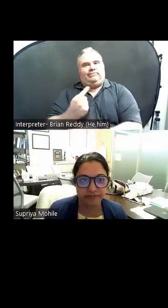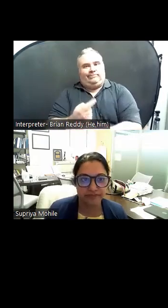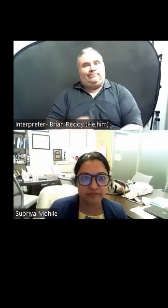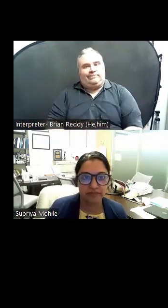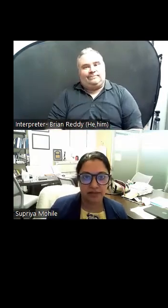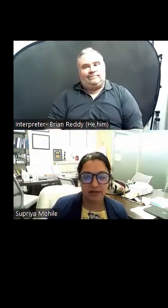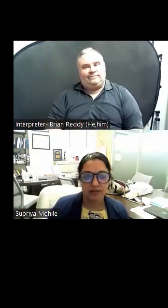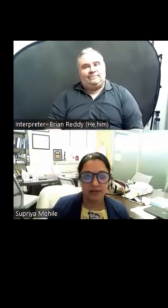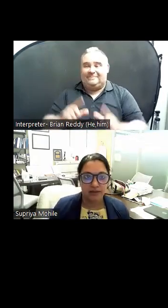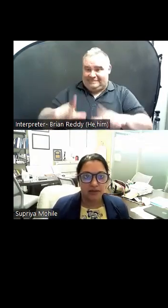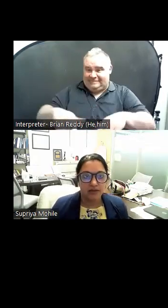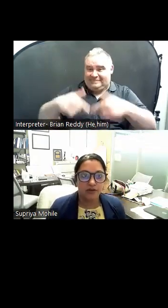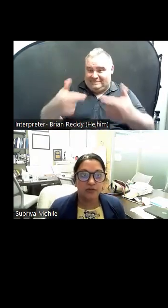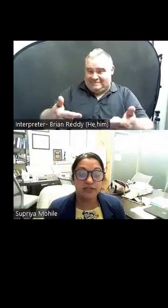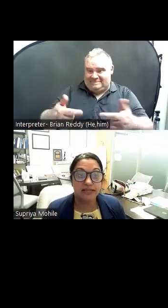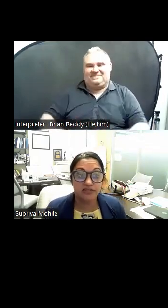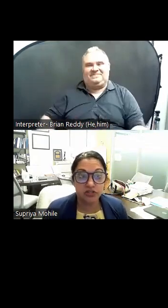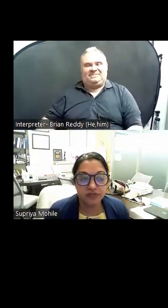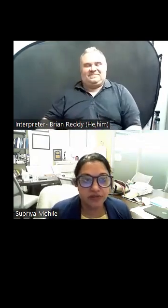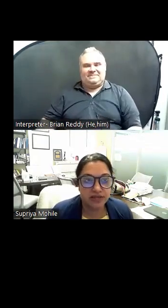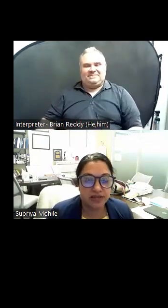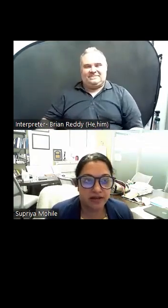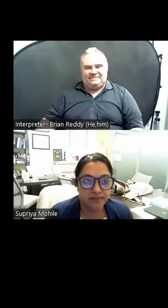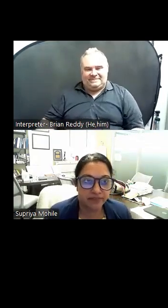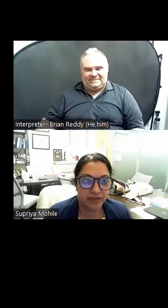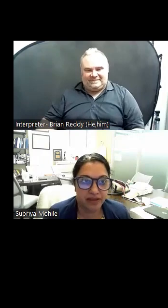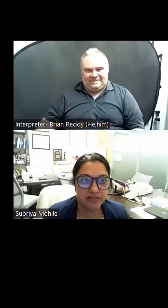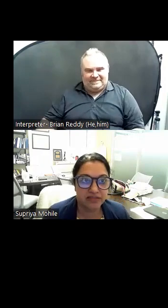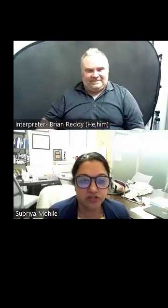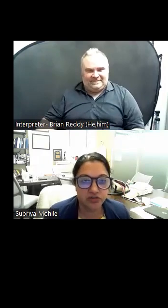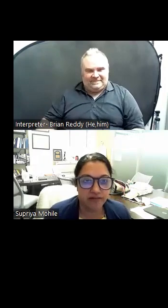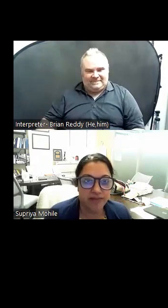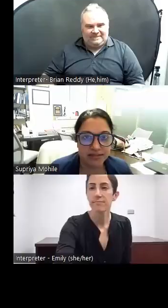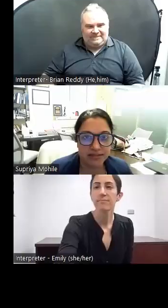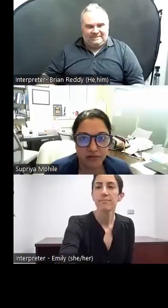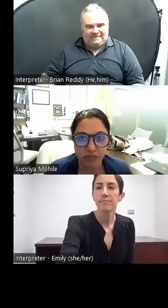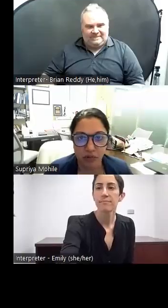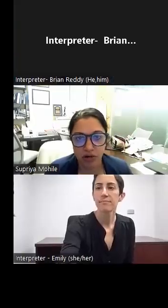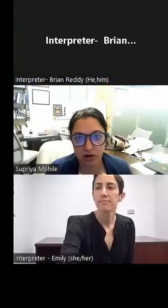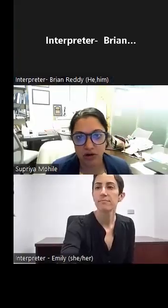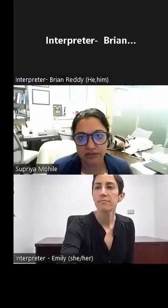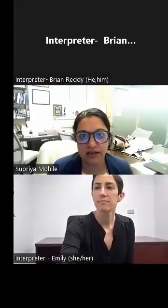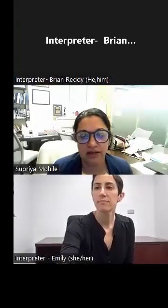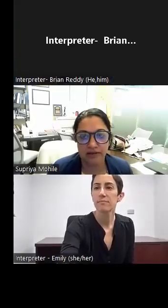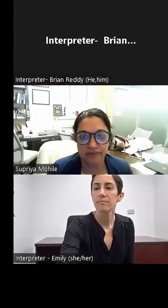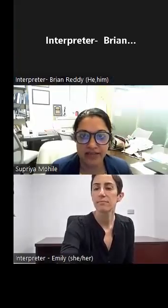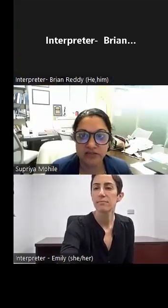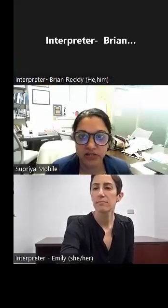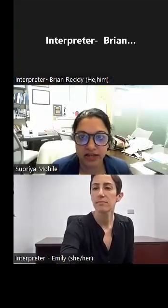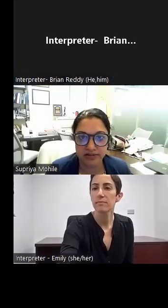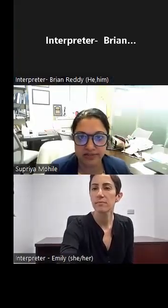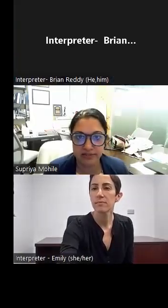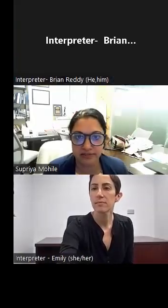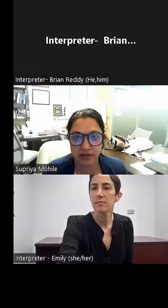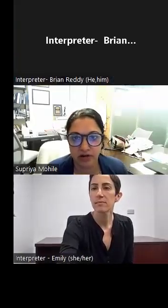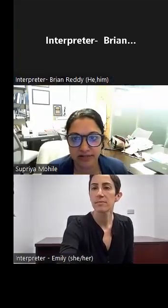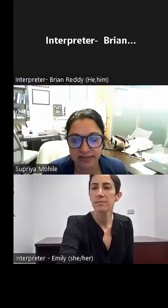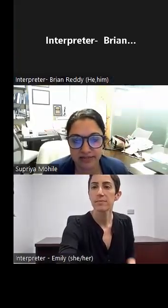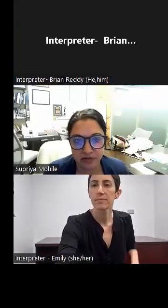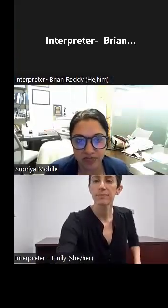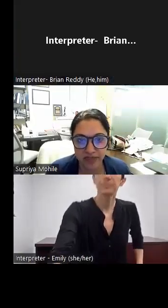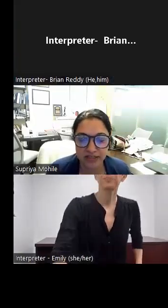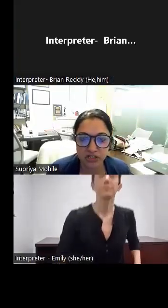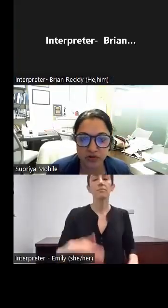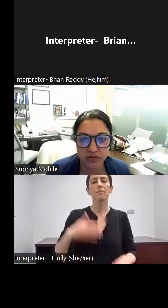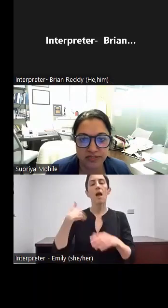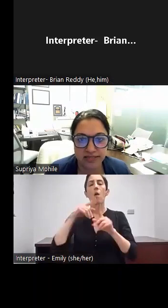function. There was an Institute of Medicine report called Cancer Care System in Crisis.